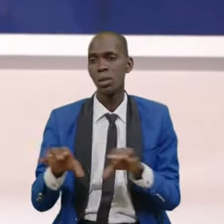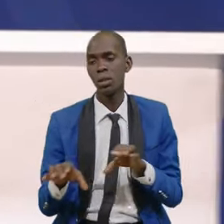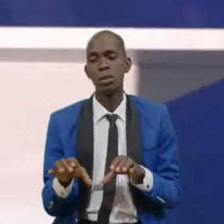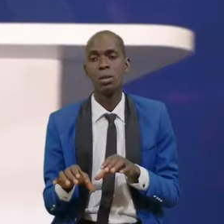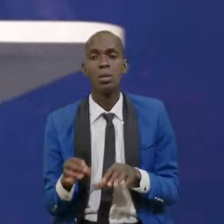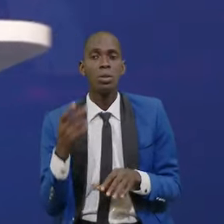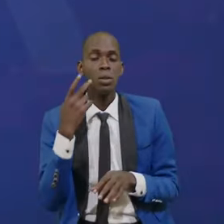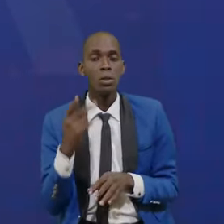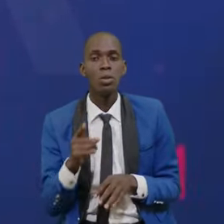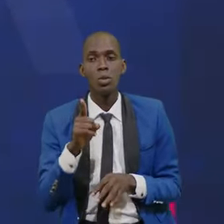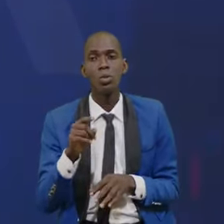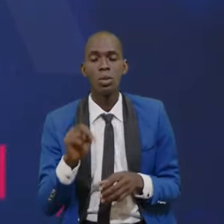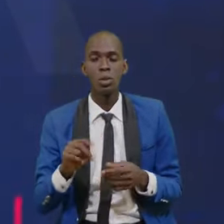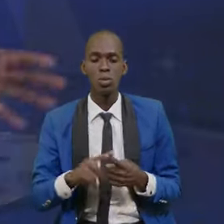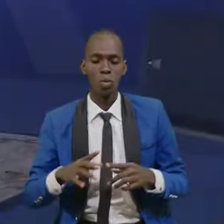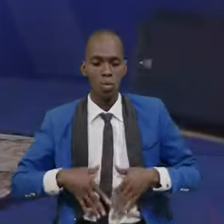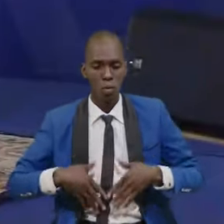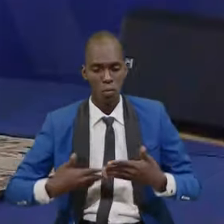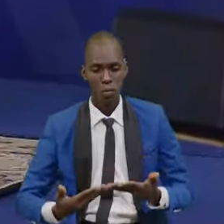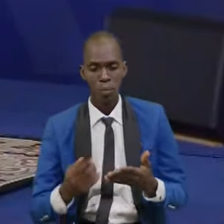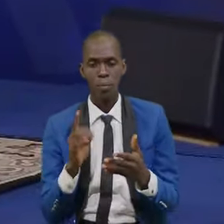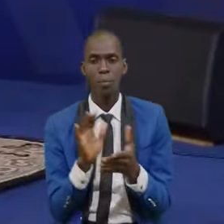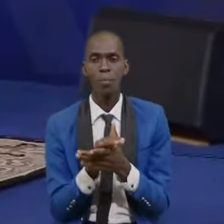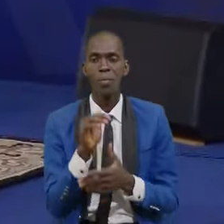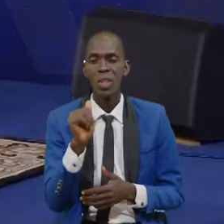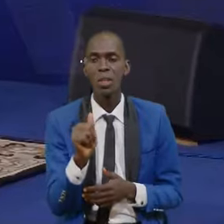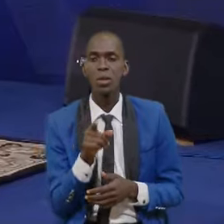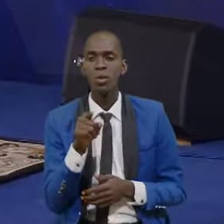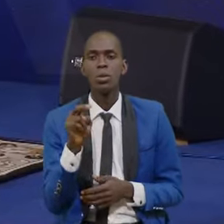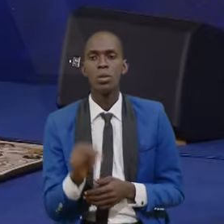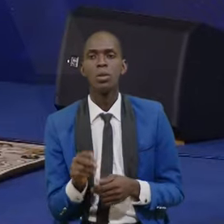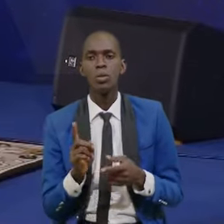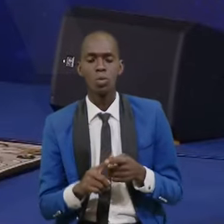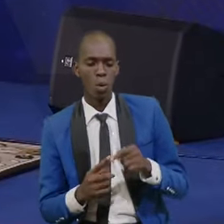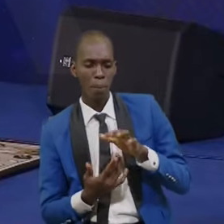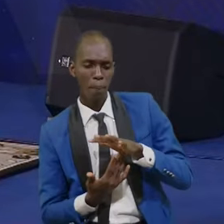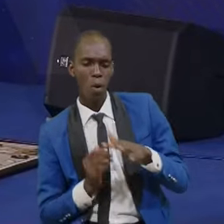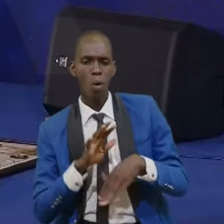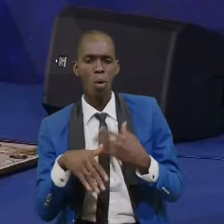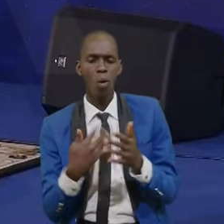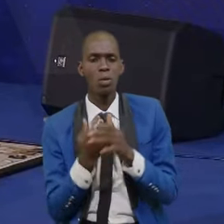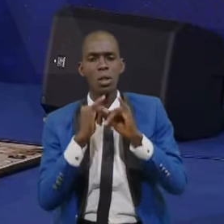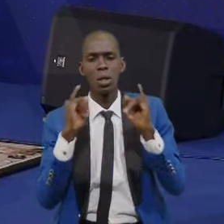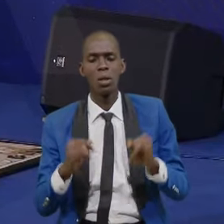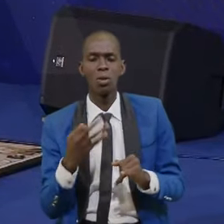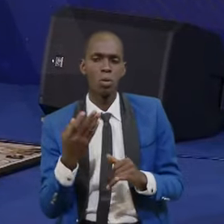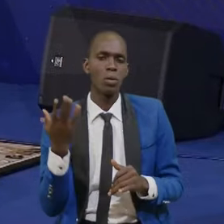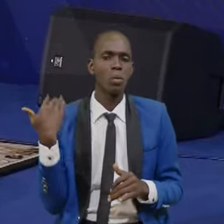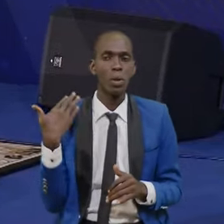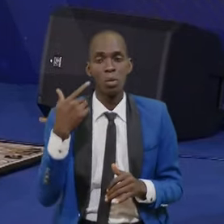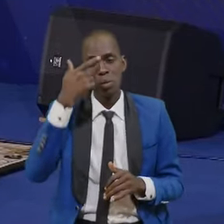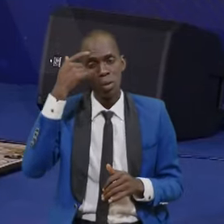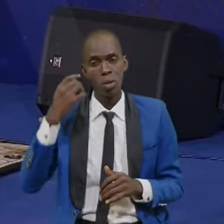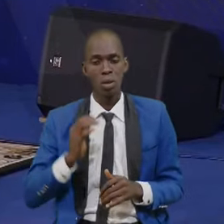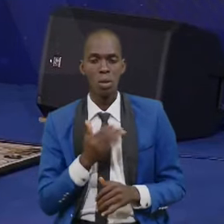have to confess, you have to believe, and you have to burn all those things you had in the past, because our God